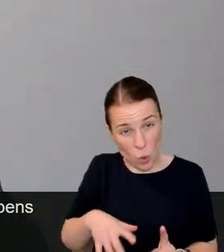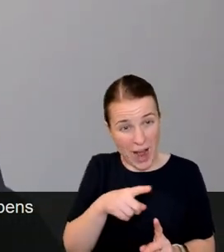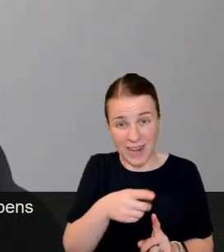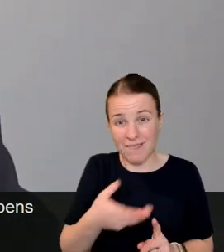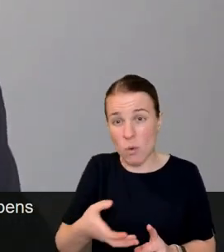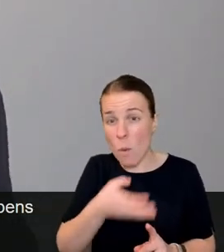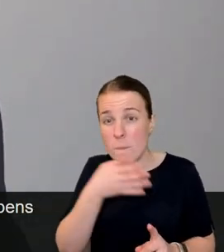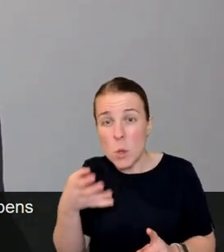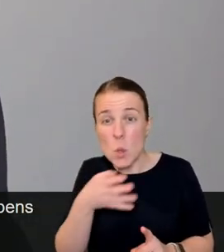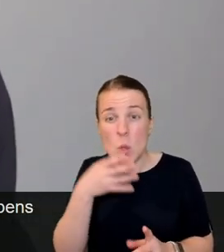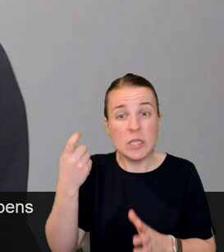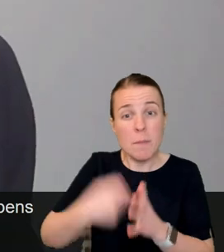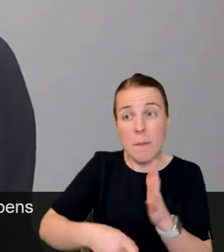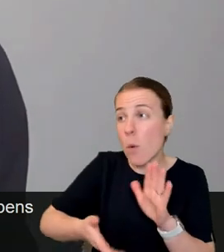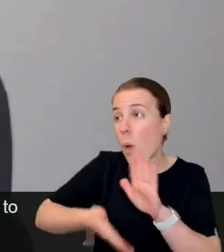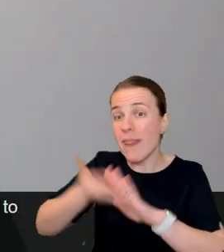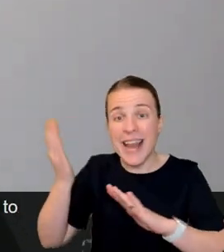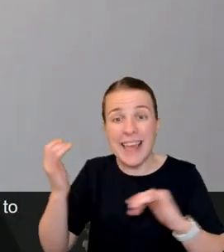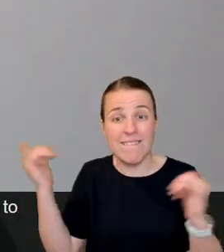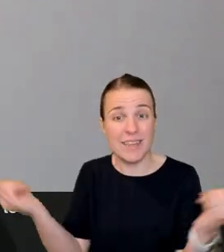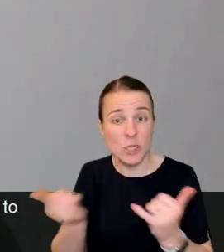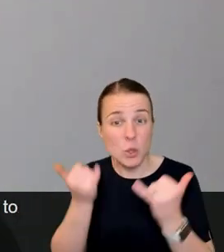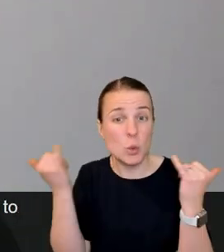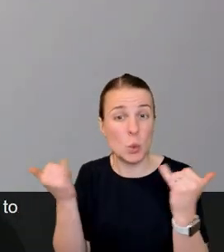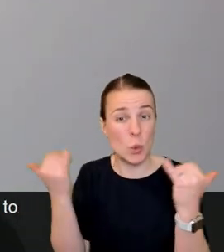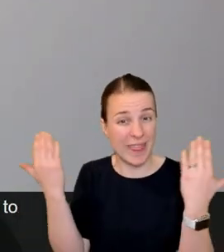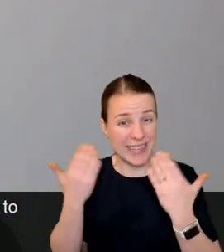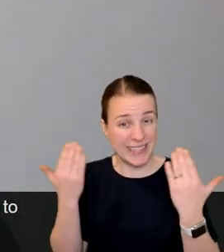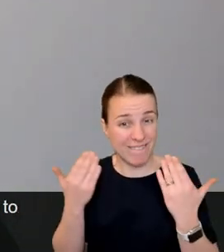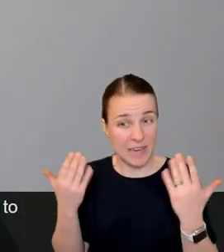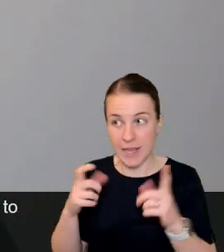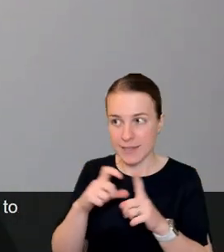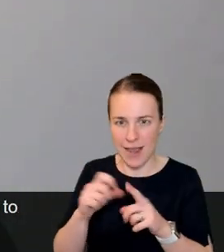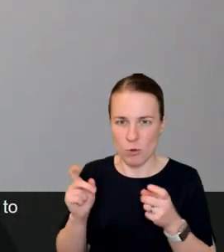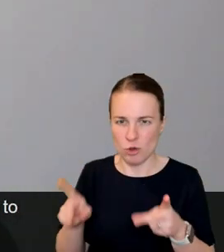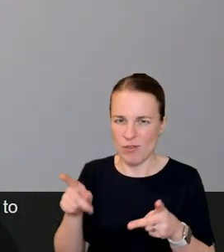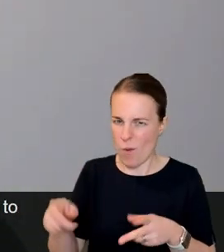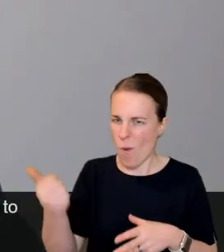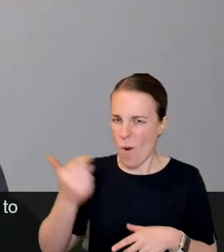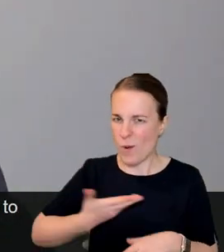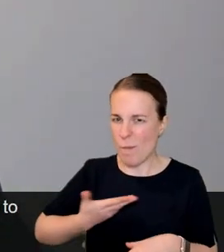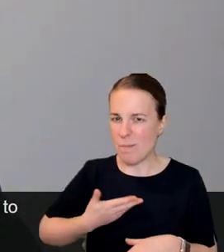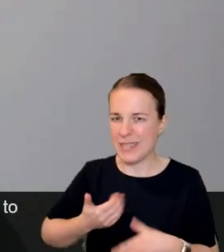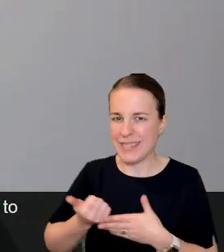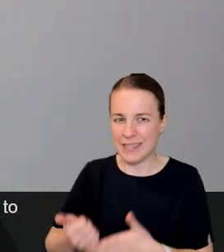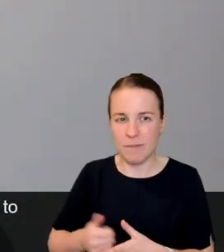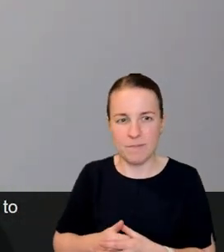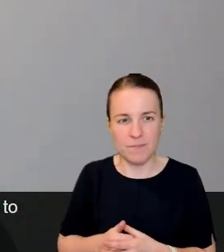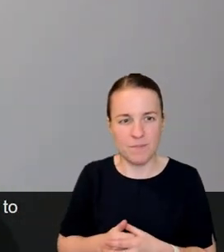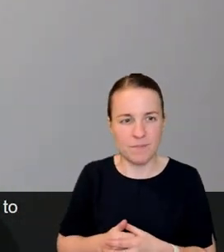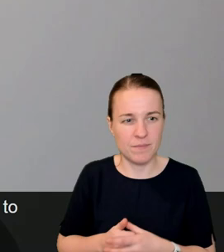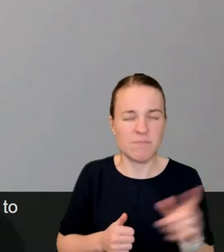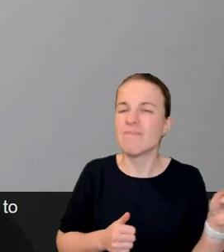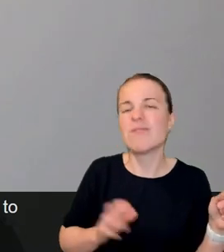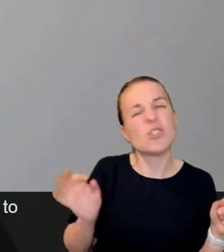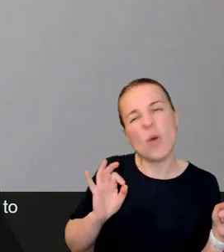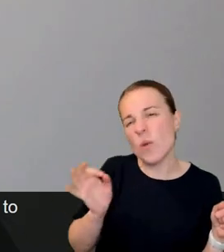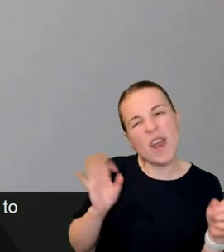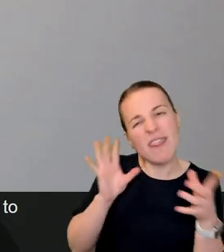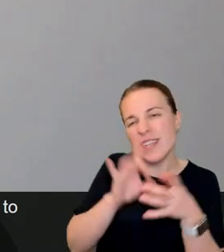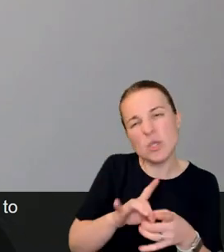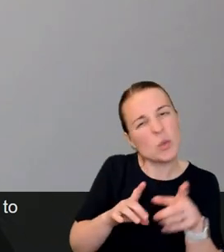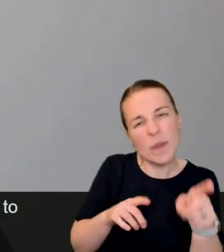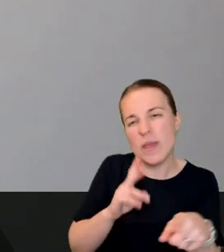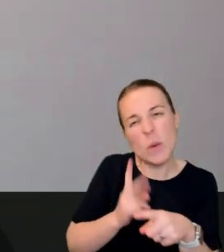the leaving dues tonight in Downing Street, well, that's a good business to be invested in. So nothing to do with you again then.